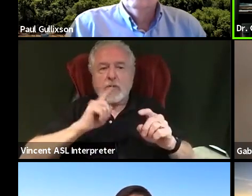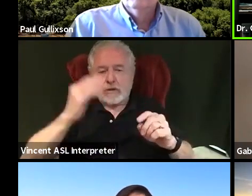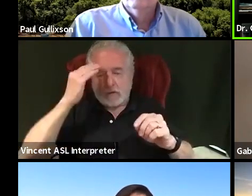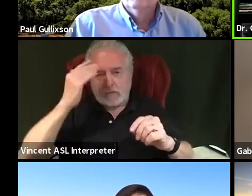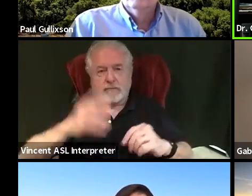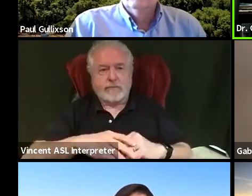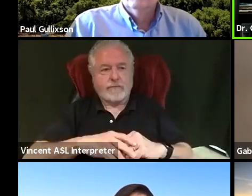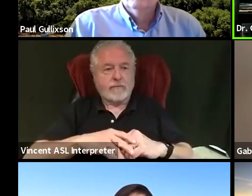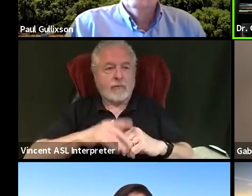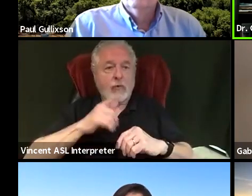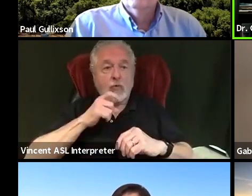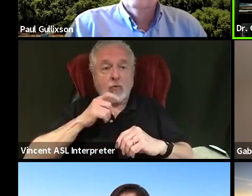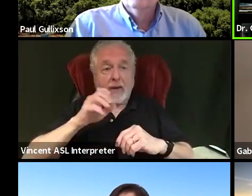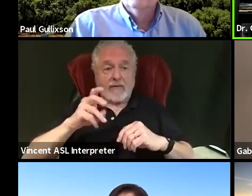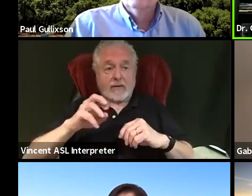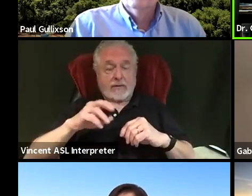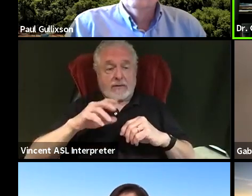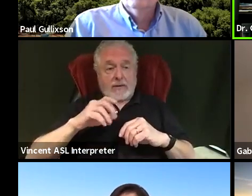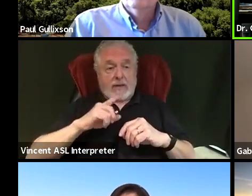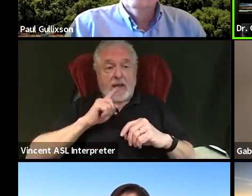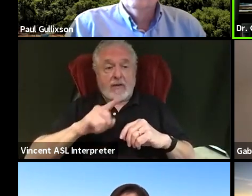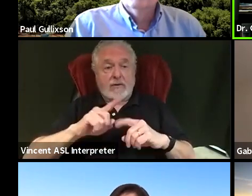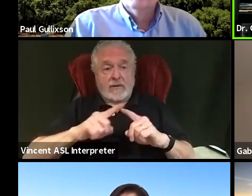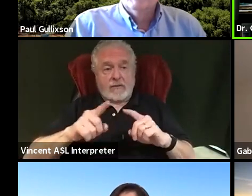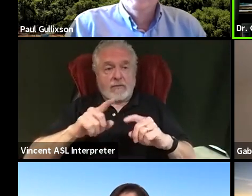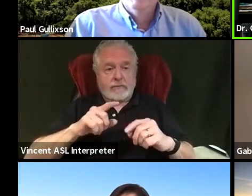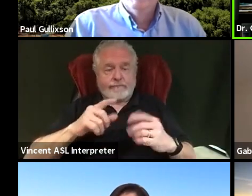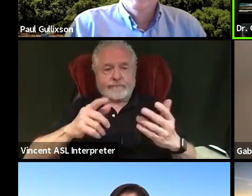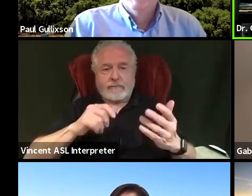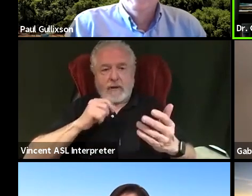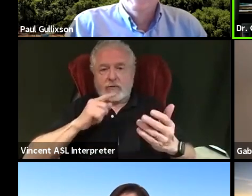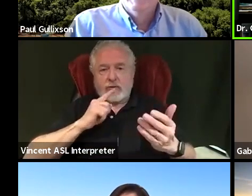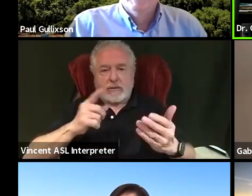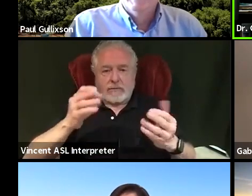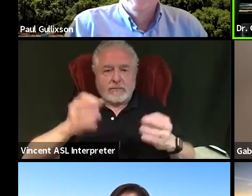knows. And whoever gives an answer is really just speculating.